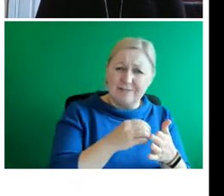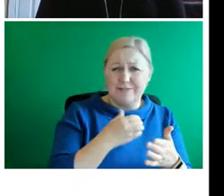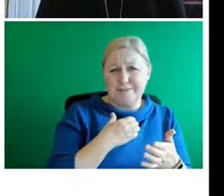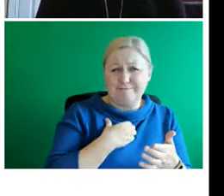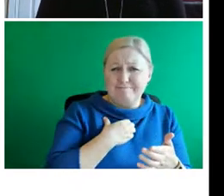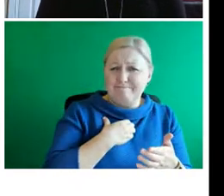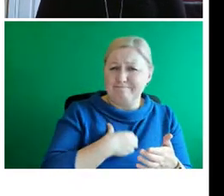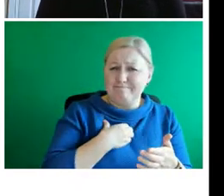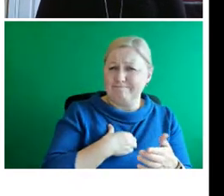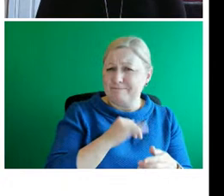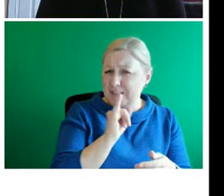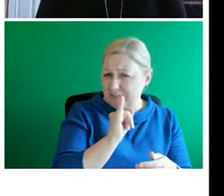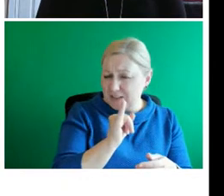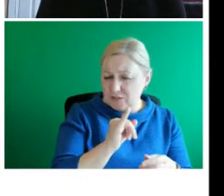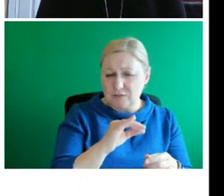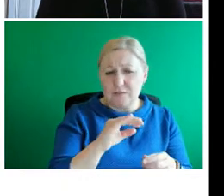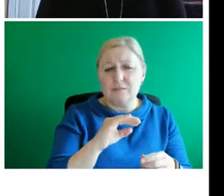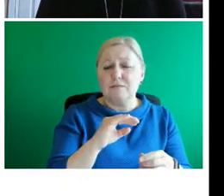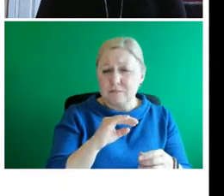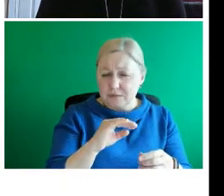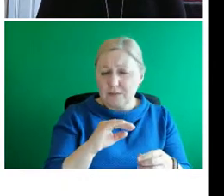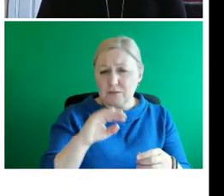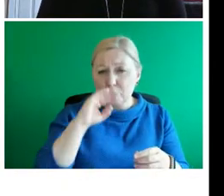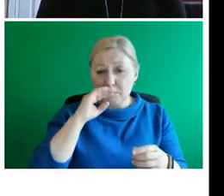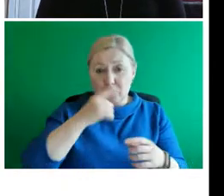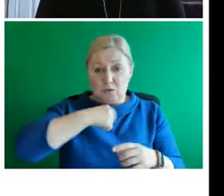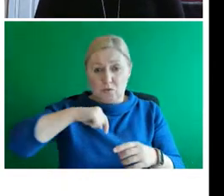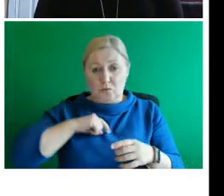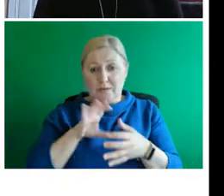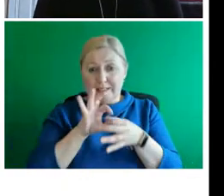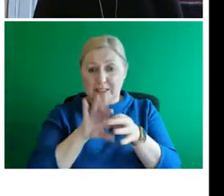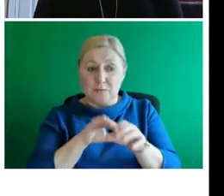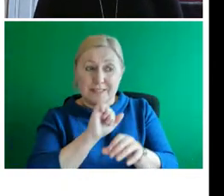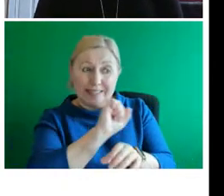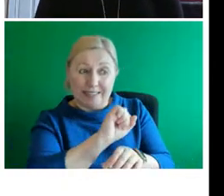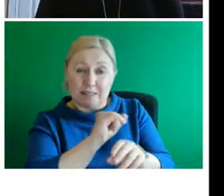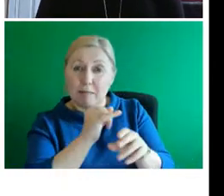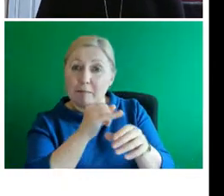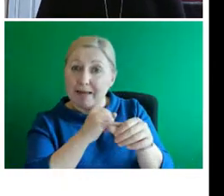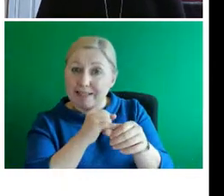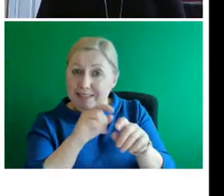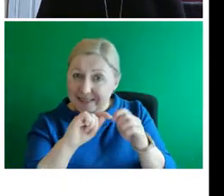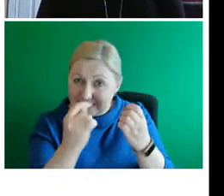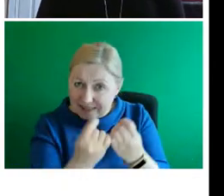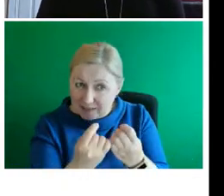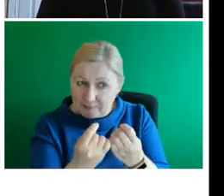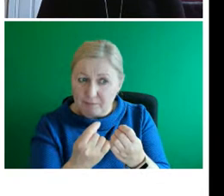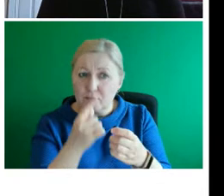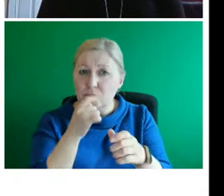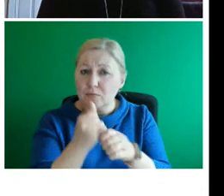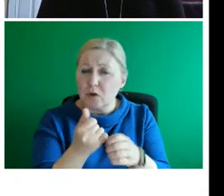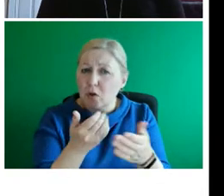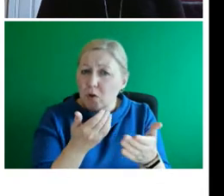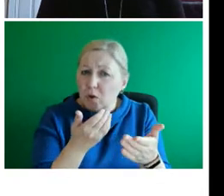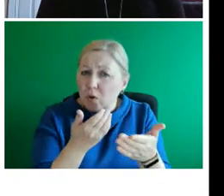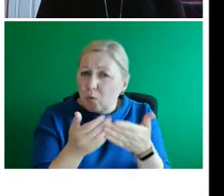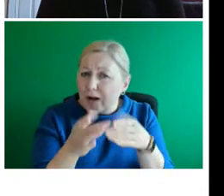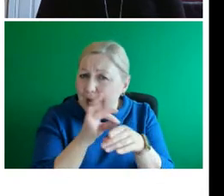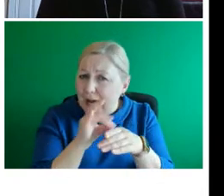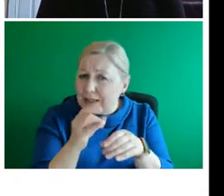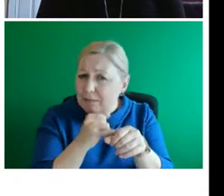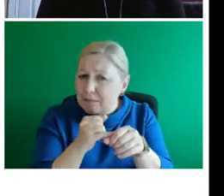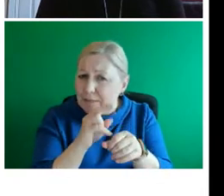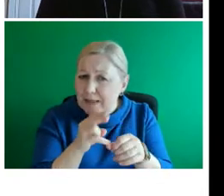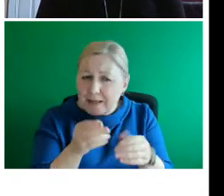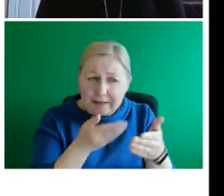So we liaised then with the medical team. We prescribed medication to treat his agitation and to